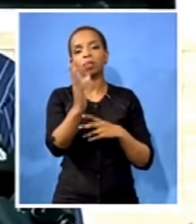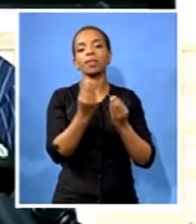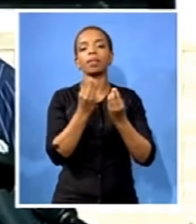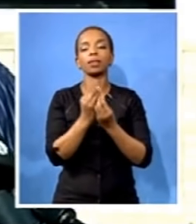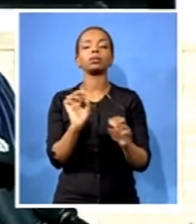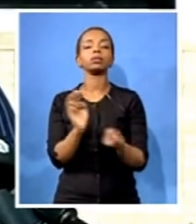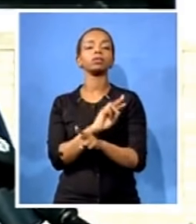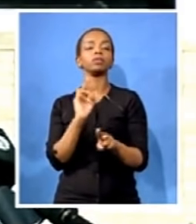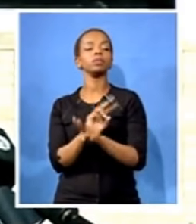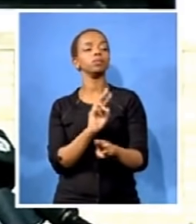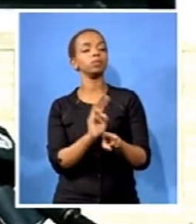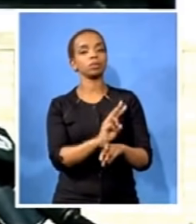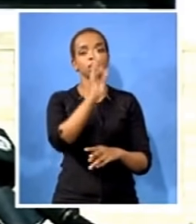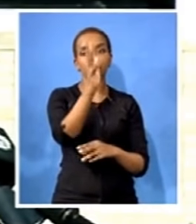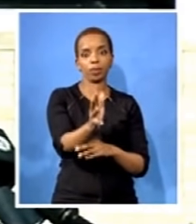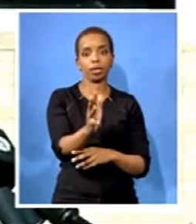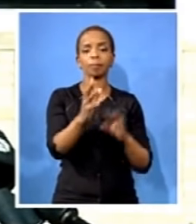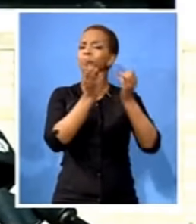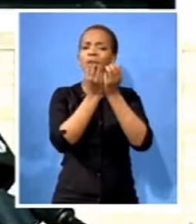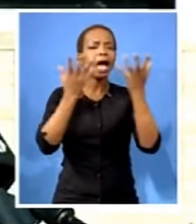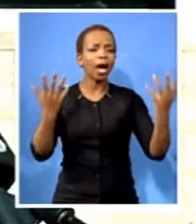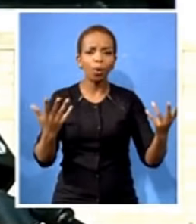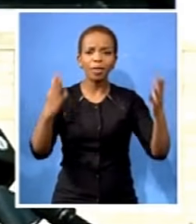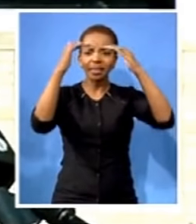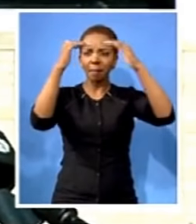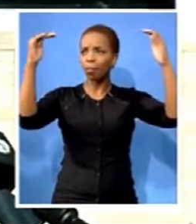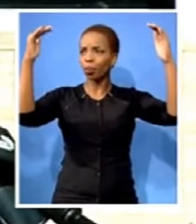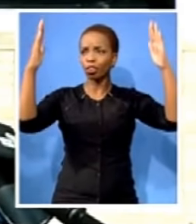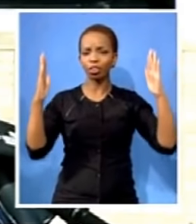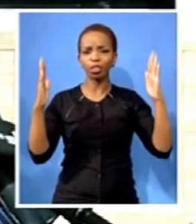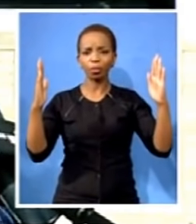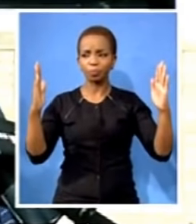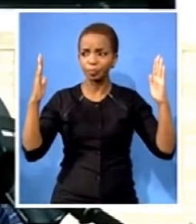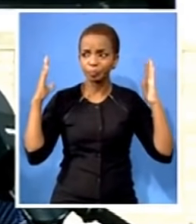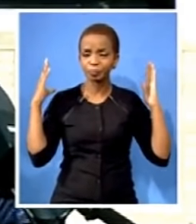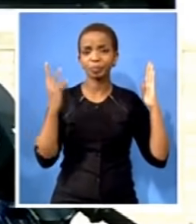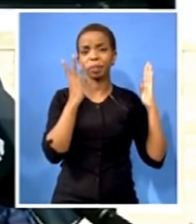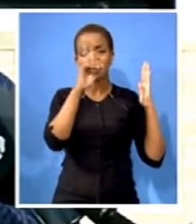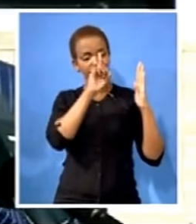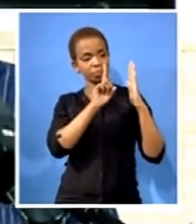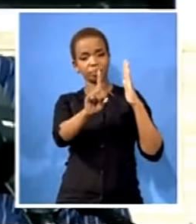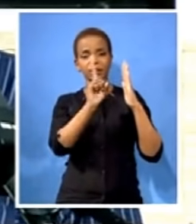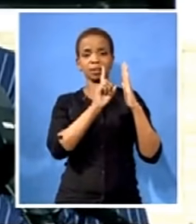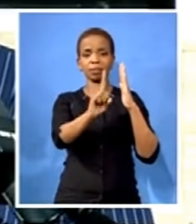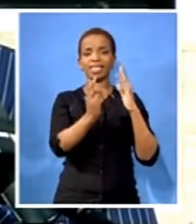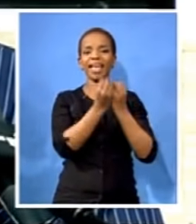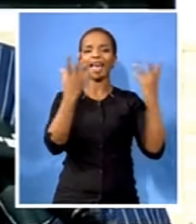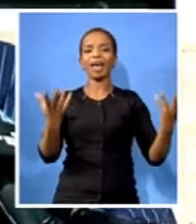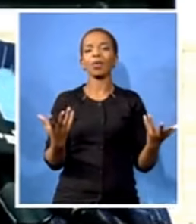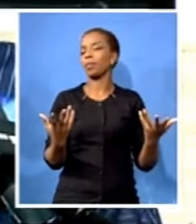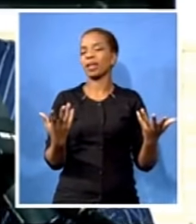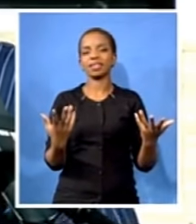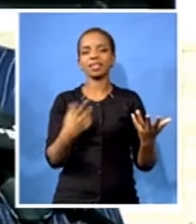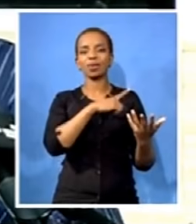up? It is very convenient because you don't have to be in the mercy of a taxi driver